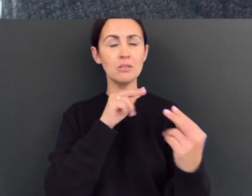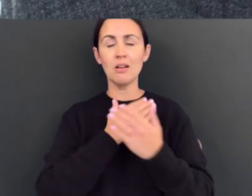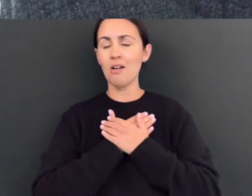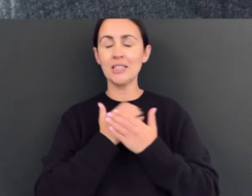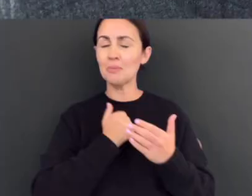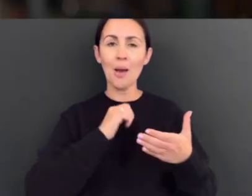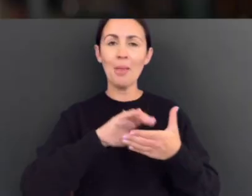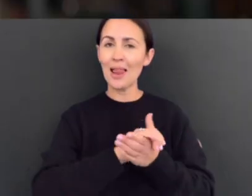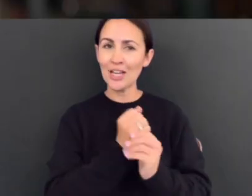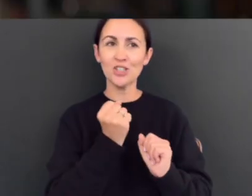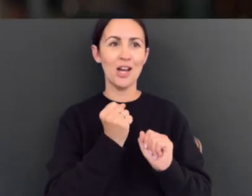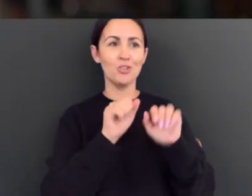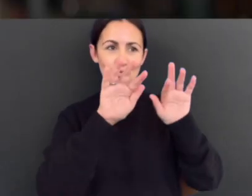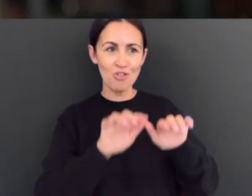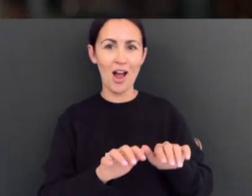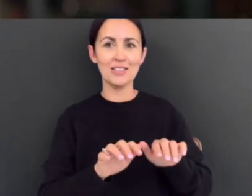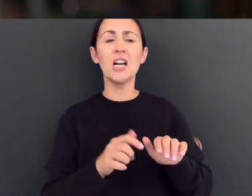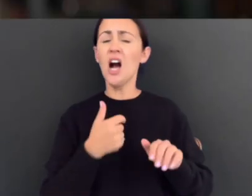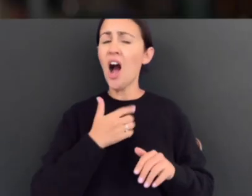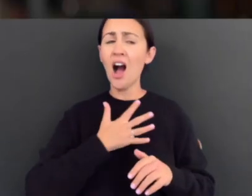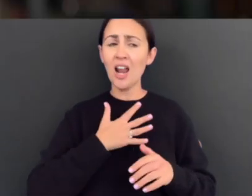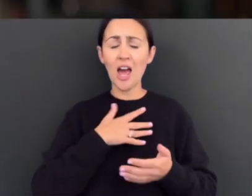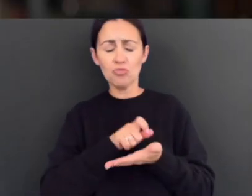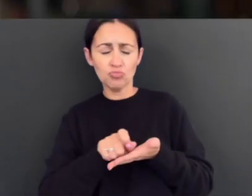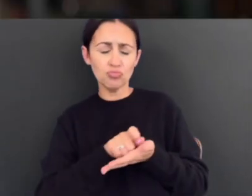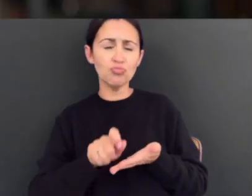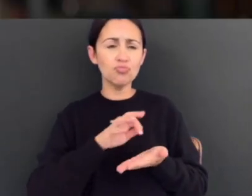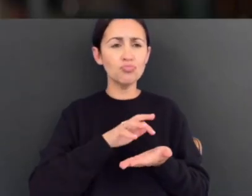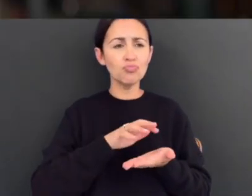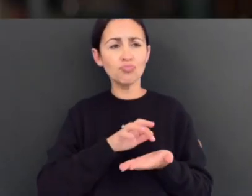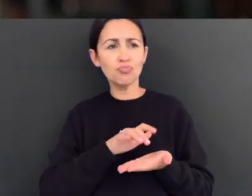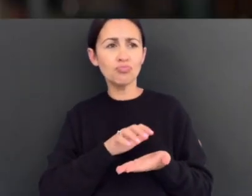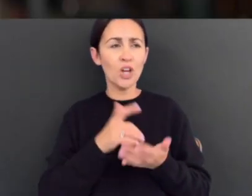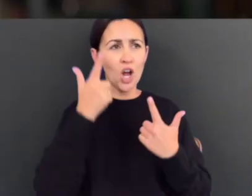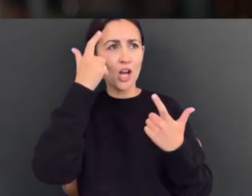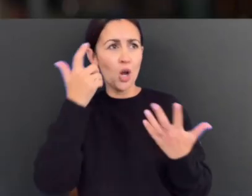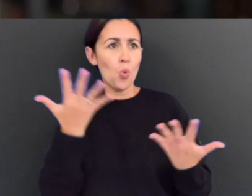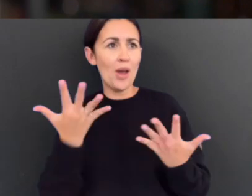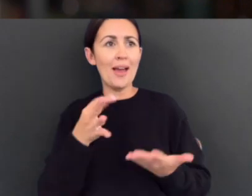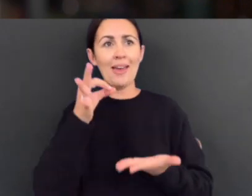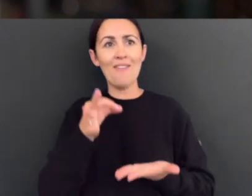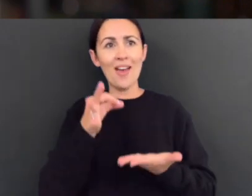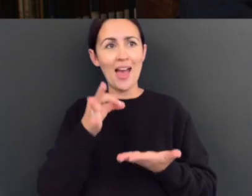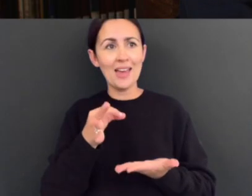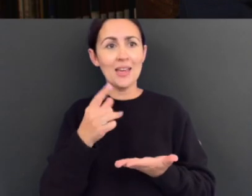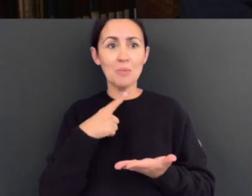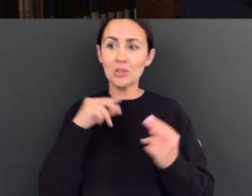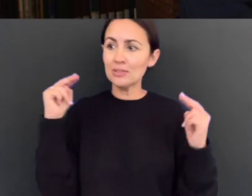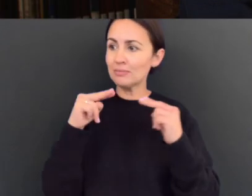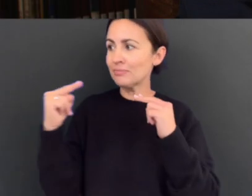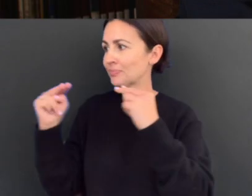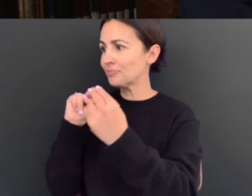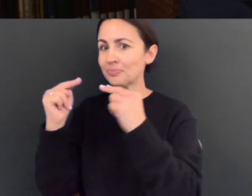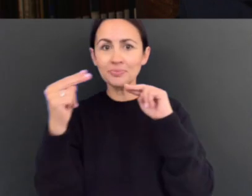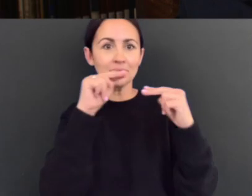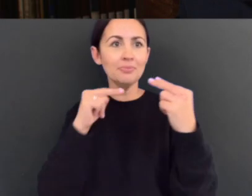to do this. I write a lot in cafes because I like the sense of humanity around me, of being connected. So, yes, I think